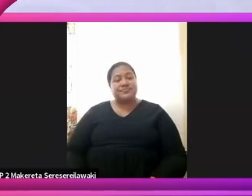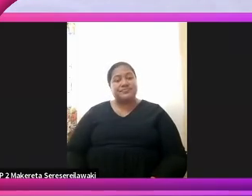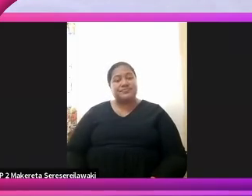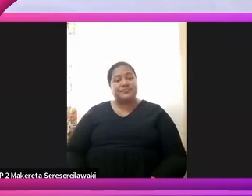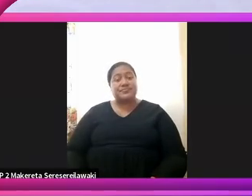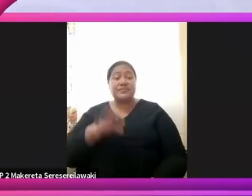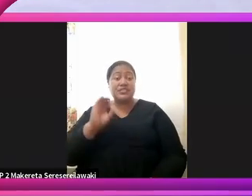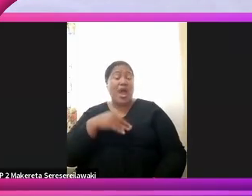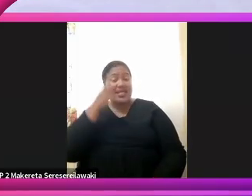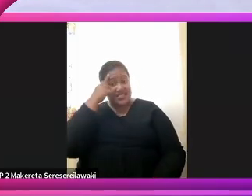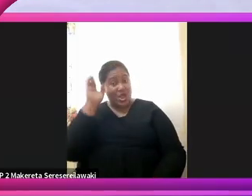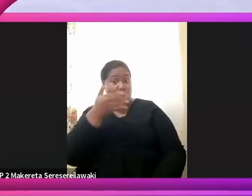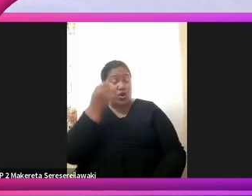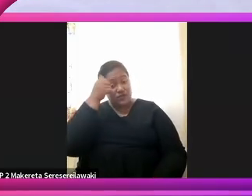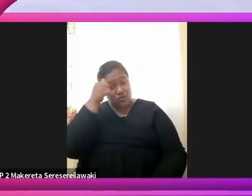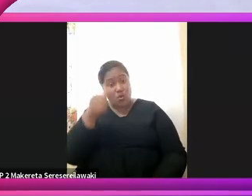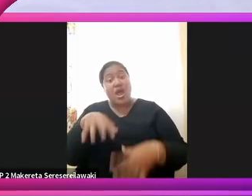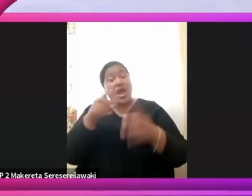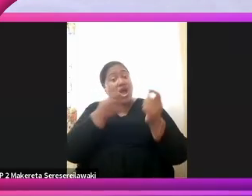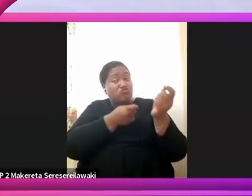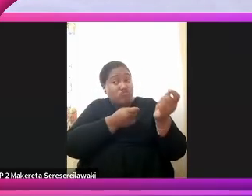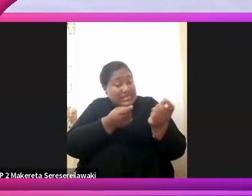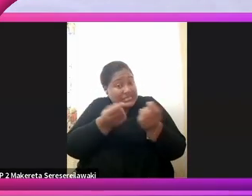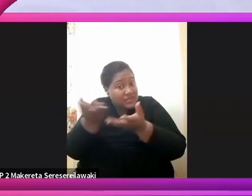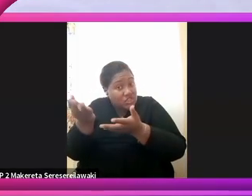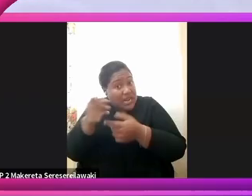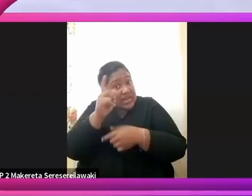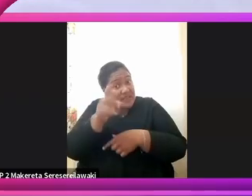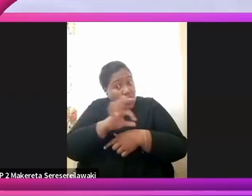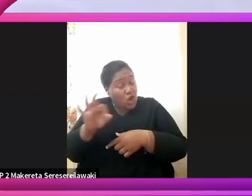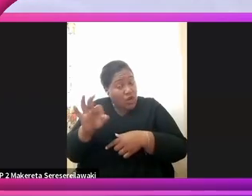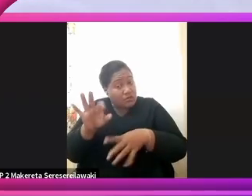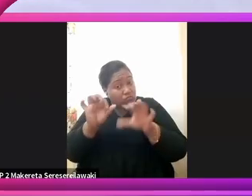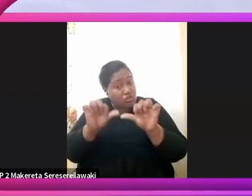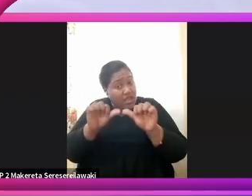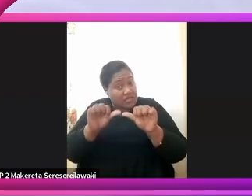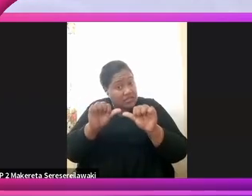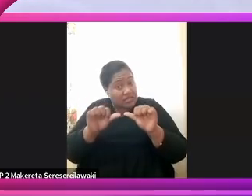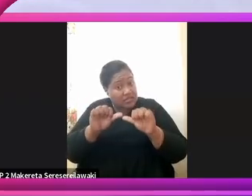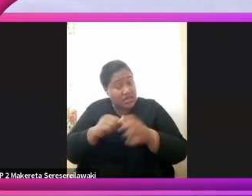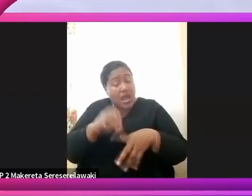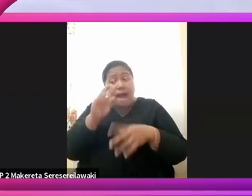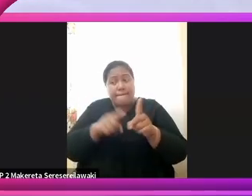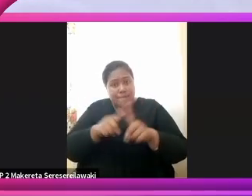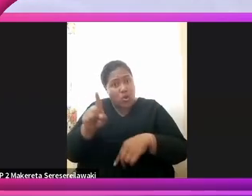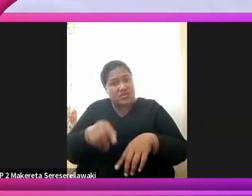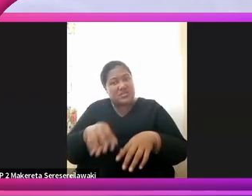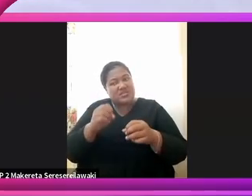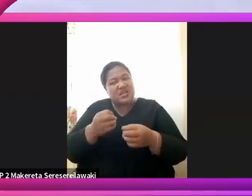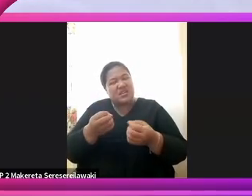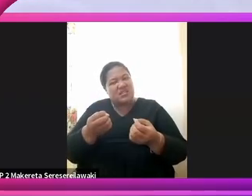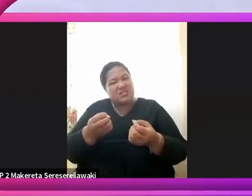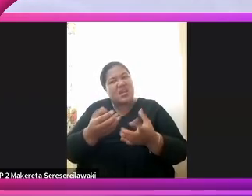I think all of you know the transmissions. If you have unprotected, most of the infection transmit through the unprotected